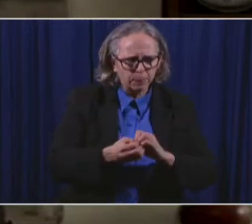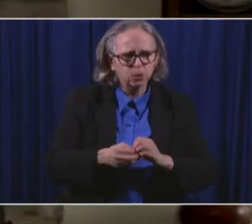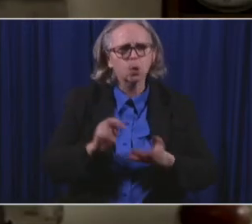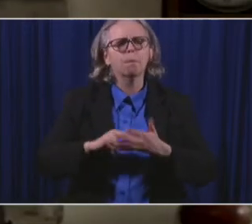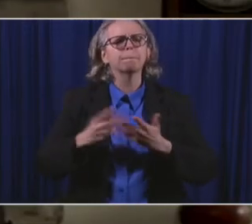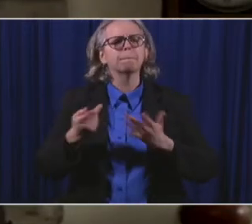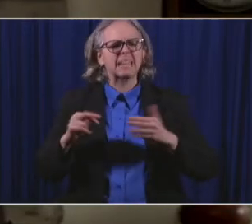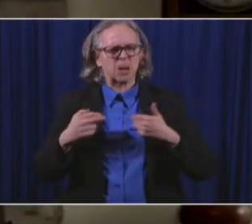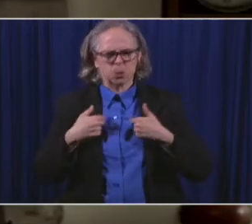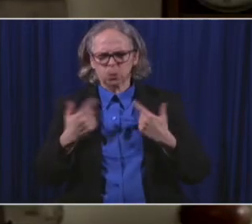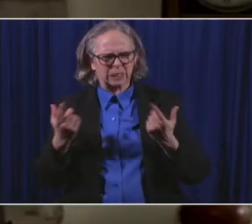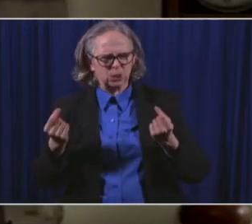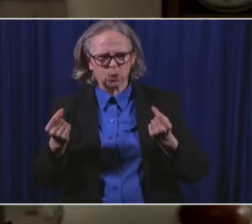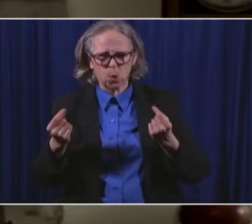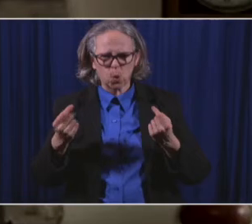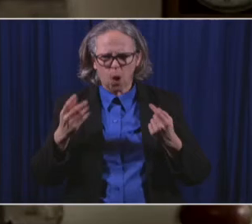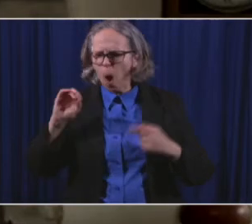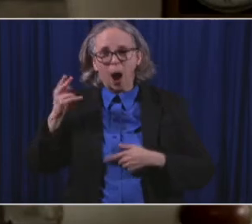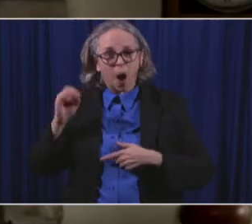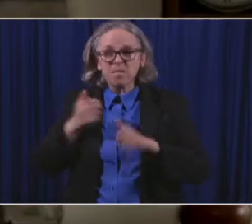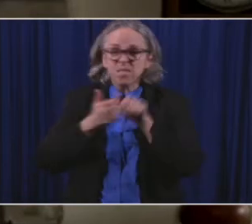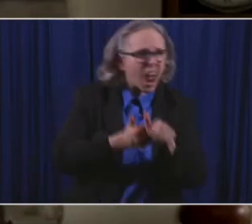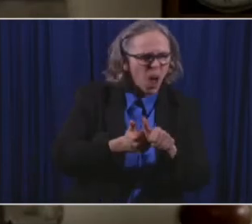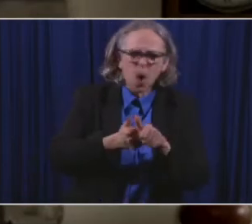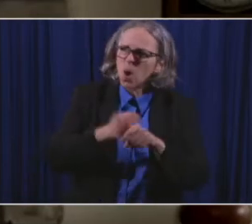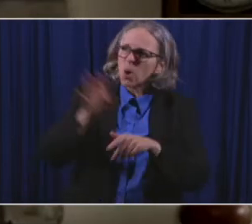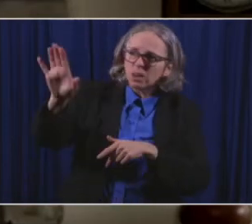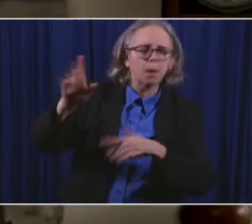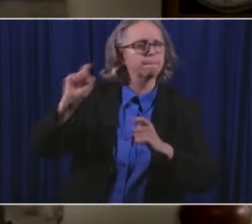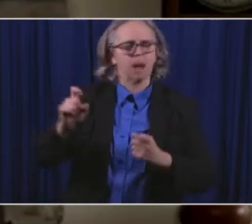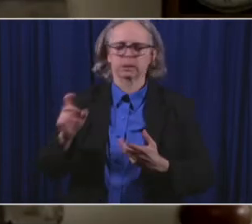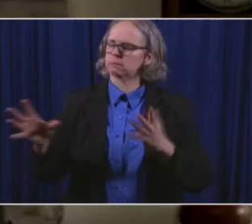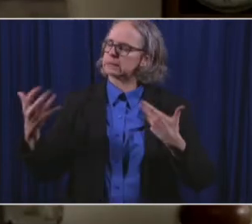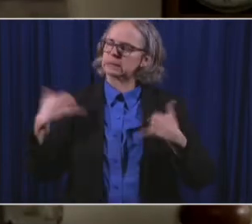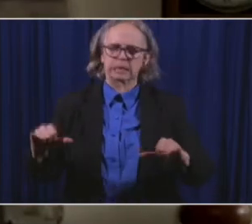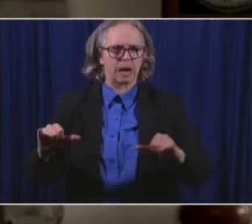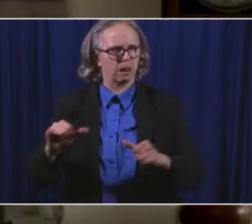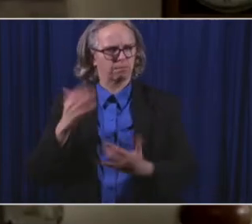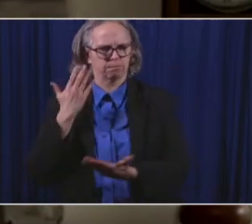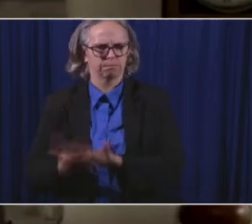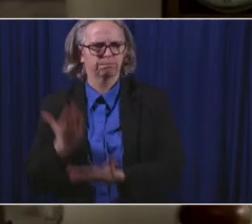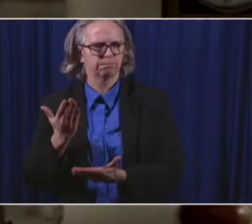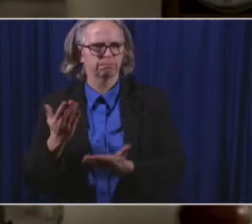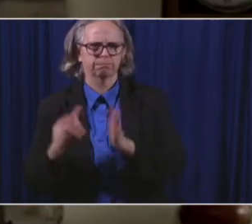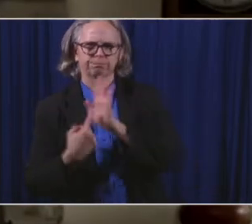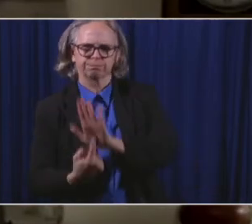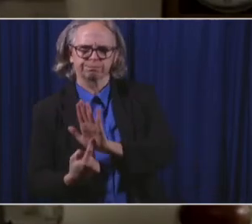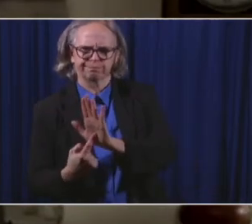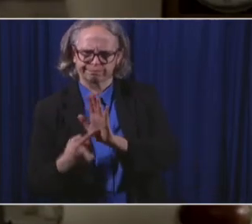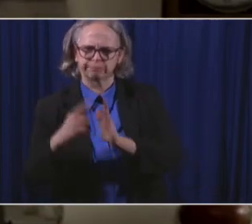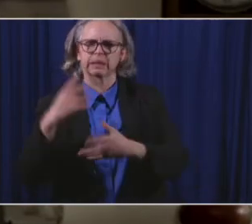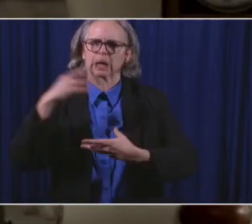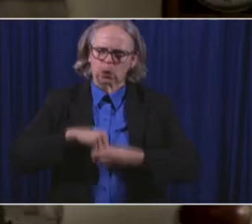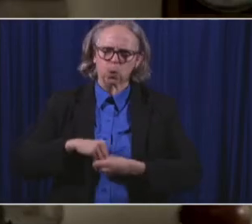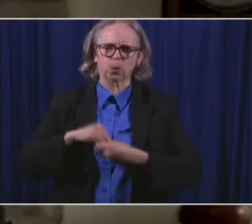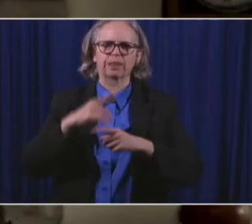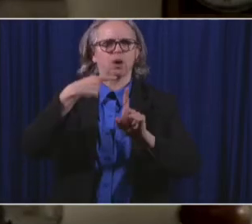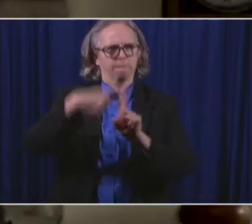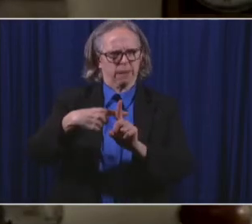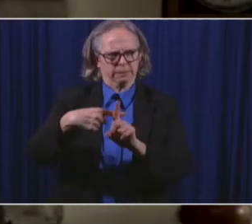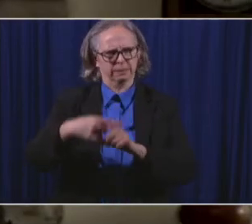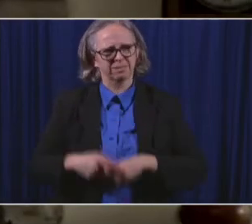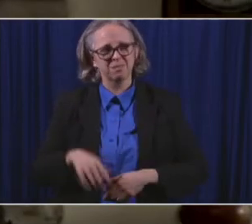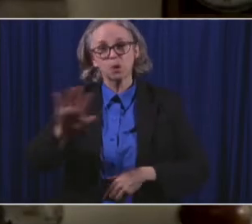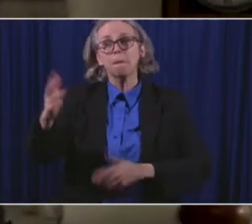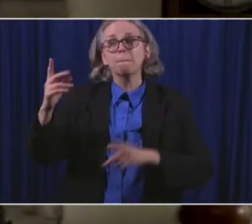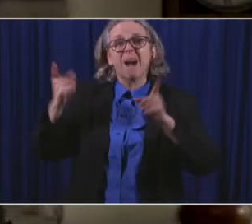before counting these tests as positive. During the past 2 months, however, a couple of things have happened.